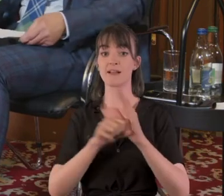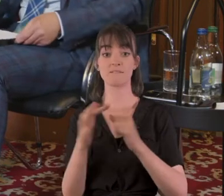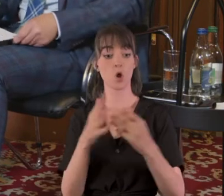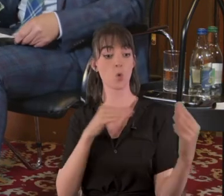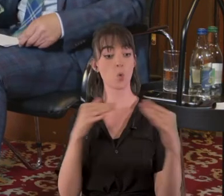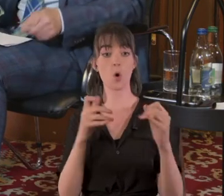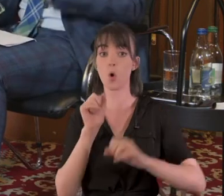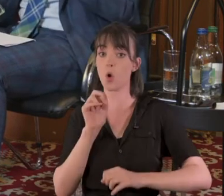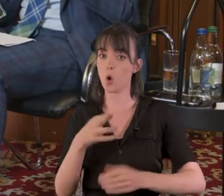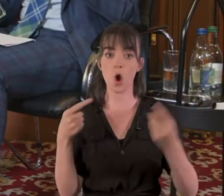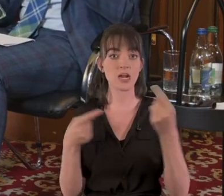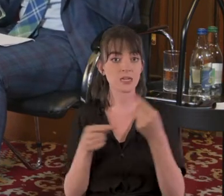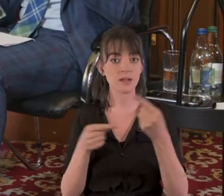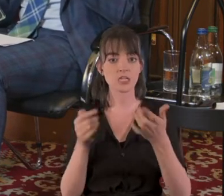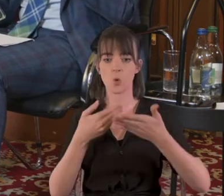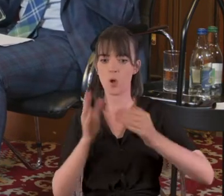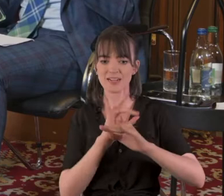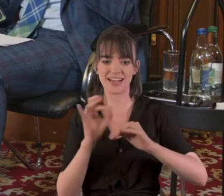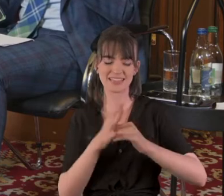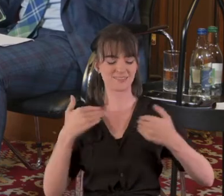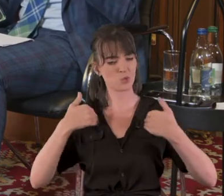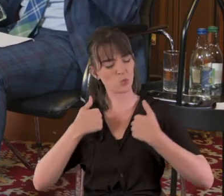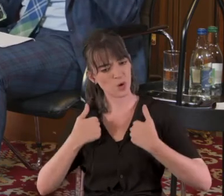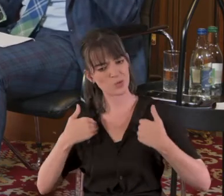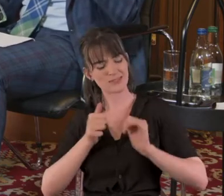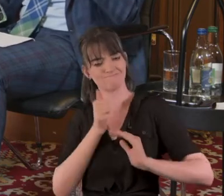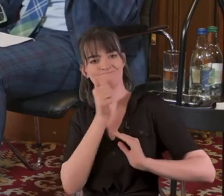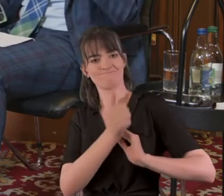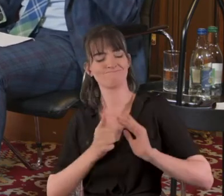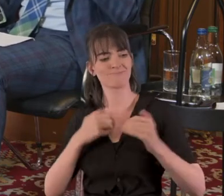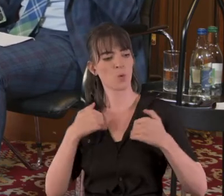Defence... What concerns might they have had